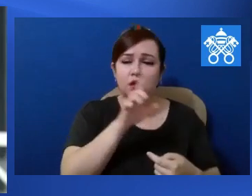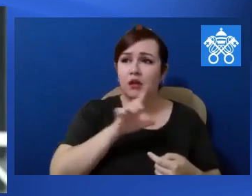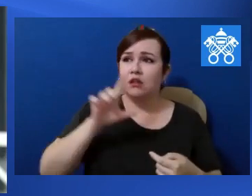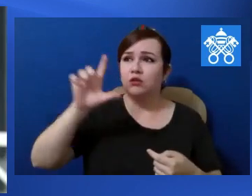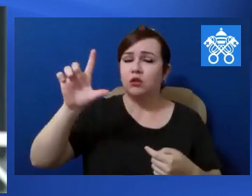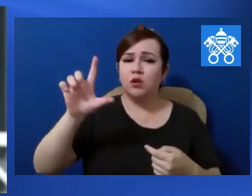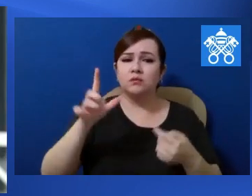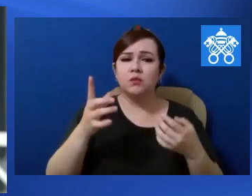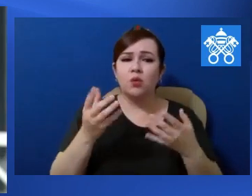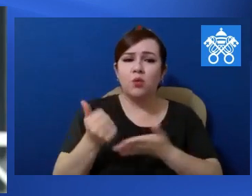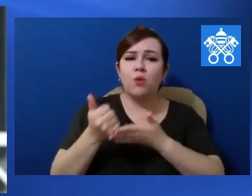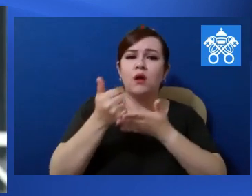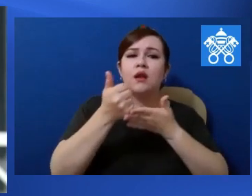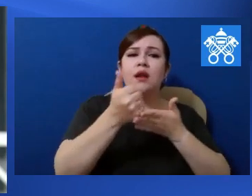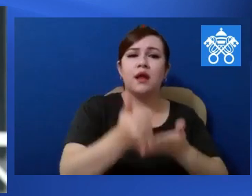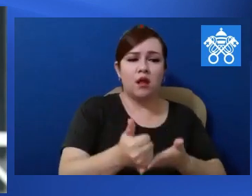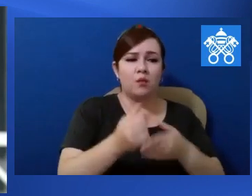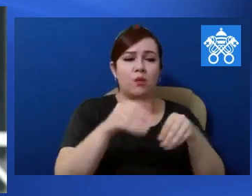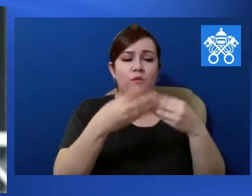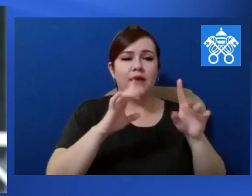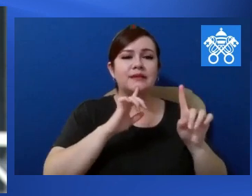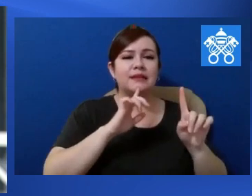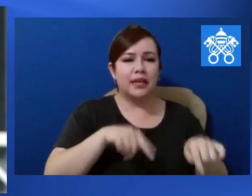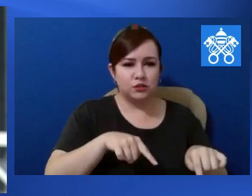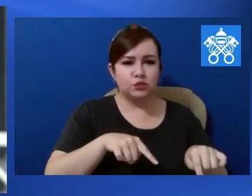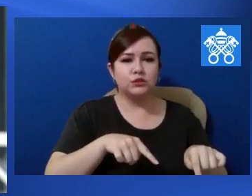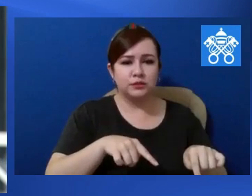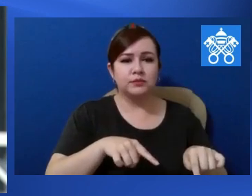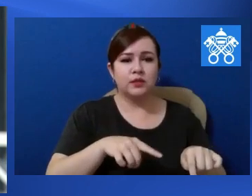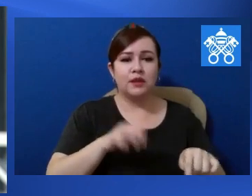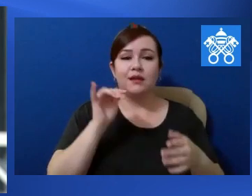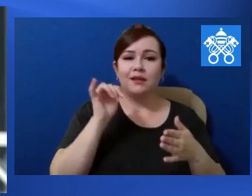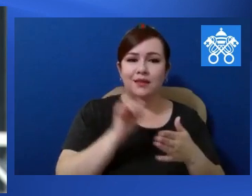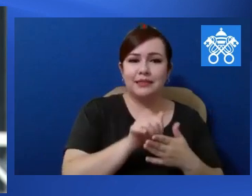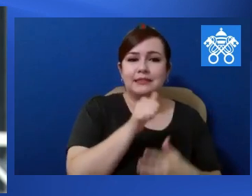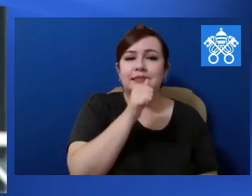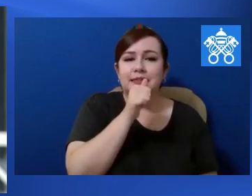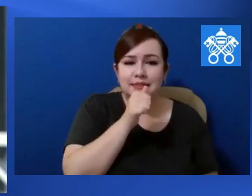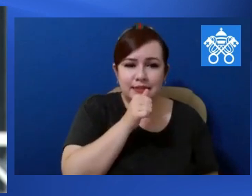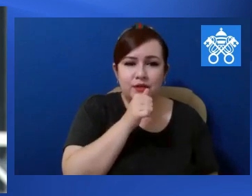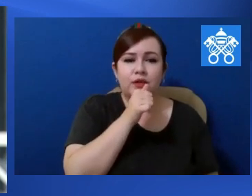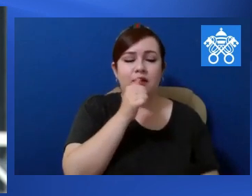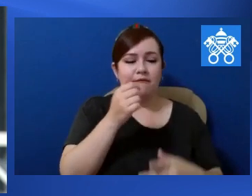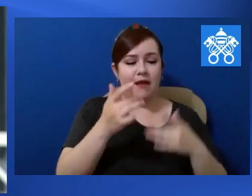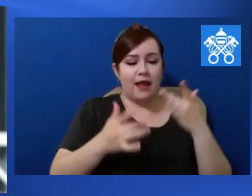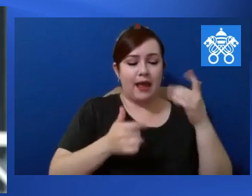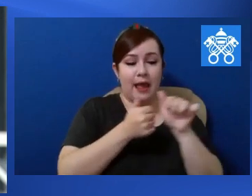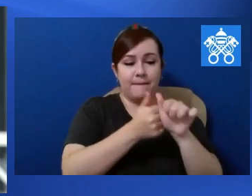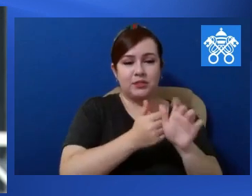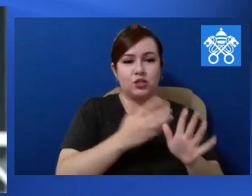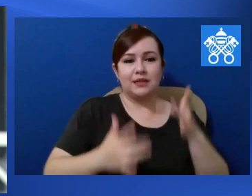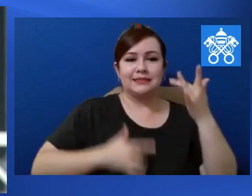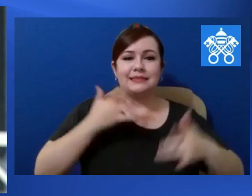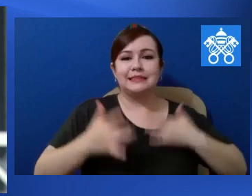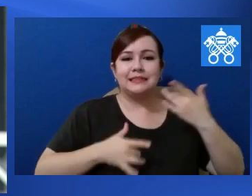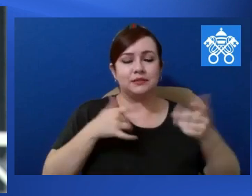that she too was sent to spread the good news and attract others to an encounter with the living God.